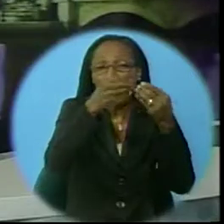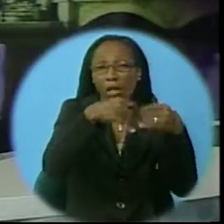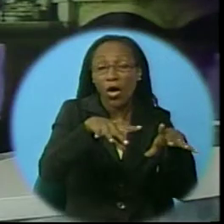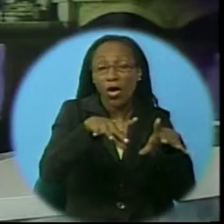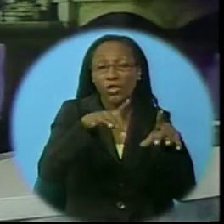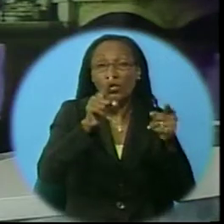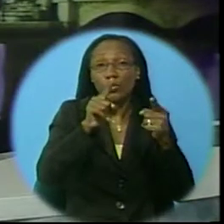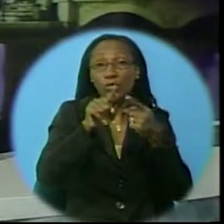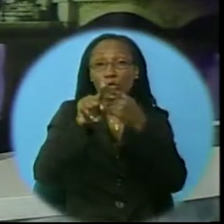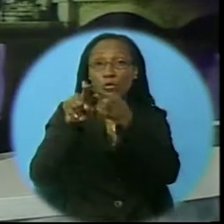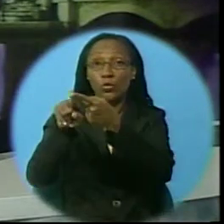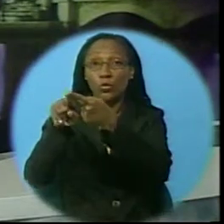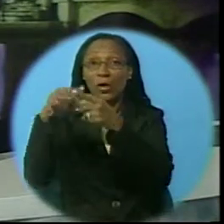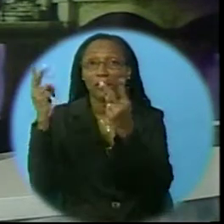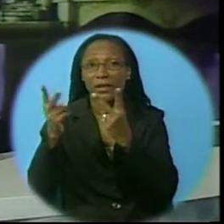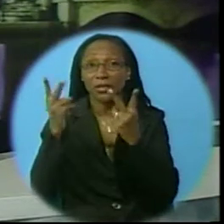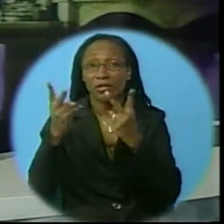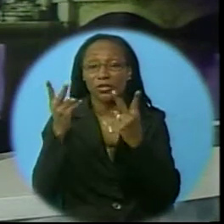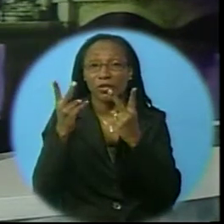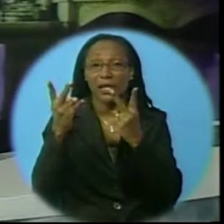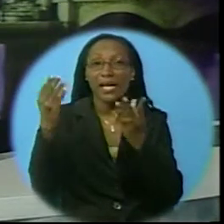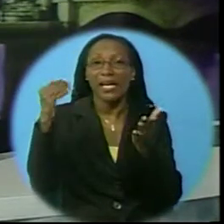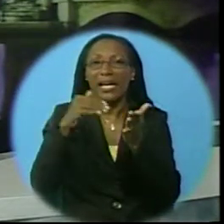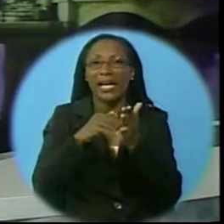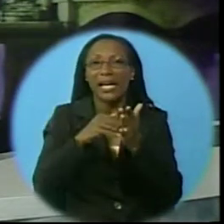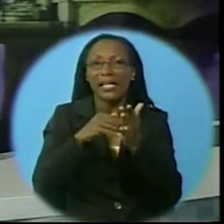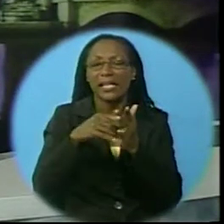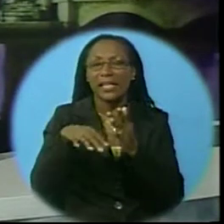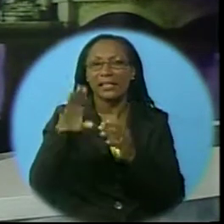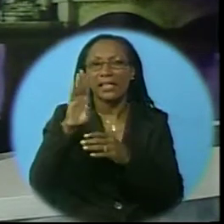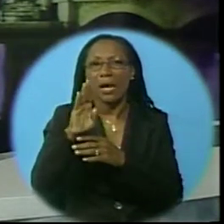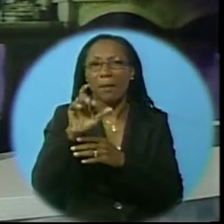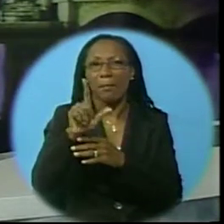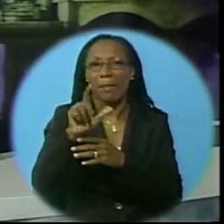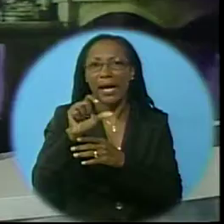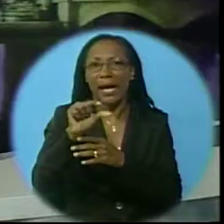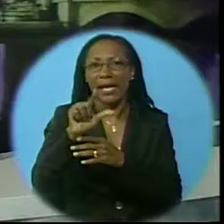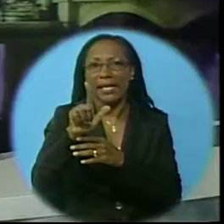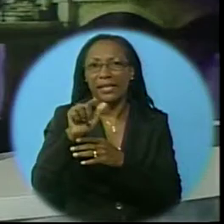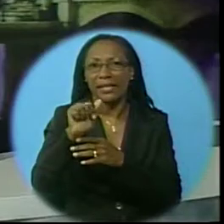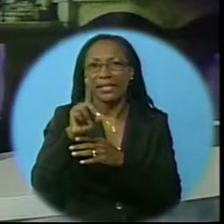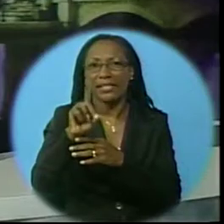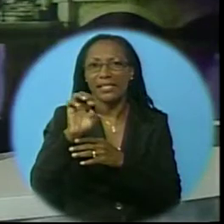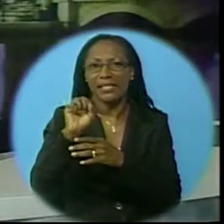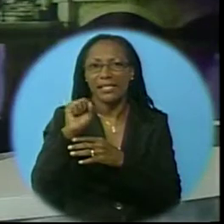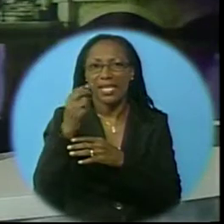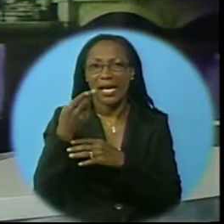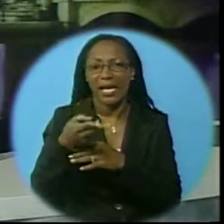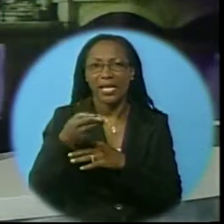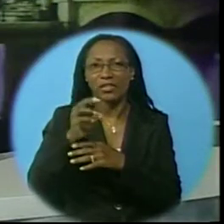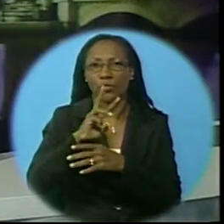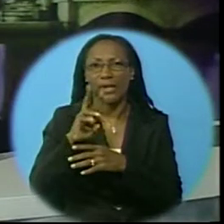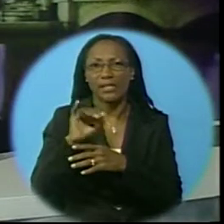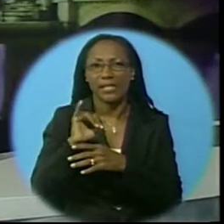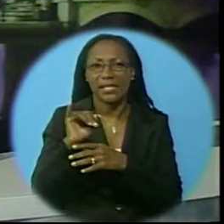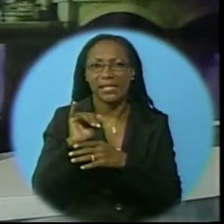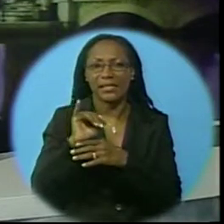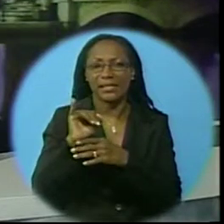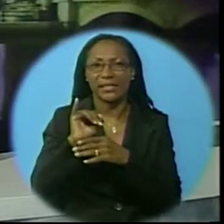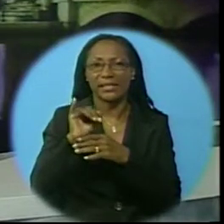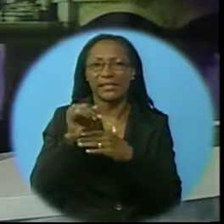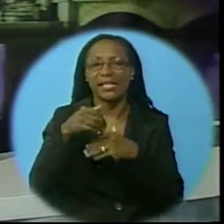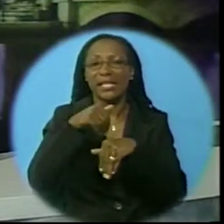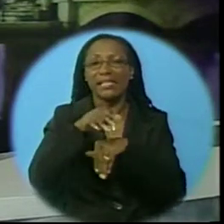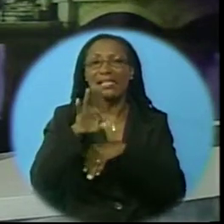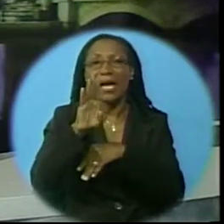Bangladesh today. Playing at the Grenada National Stadium, the Windies sent Bangladesh into bat and restricted them to 217